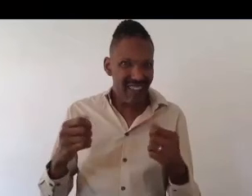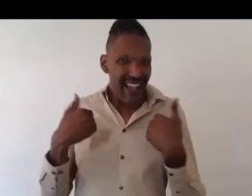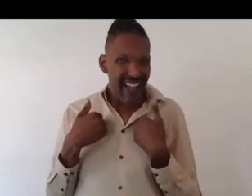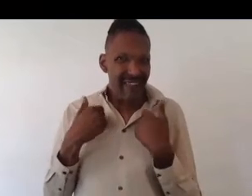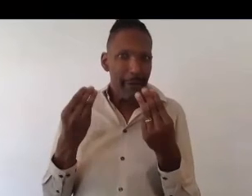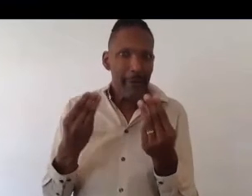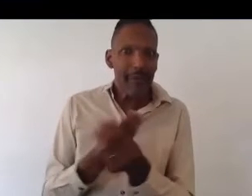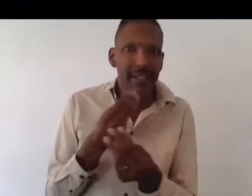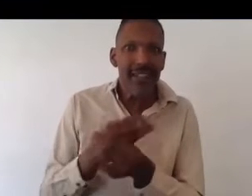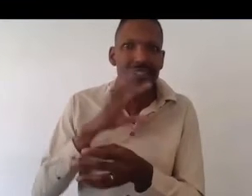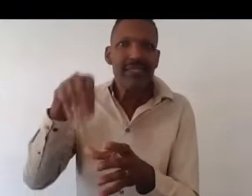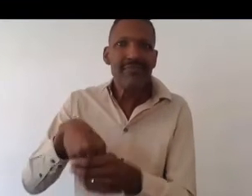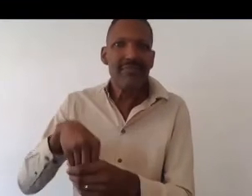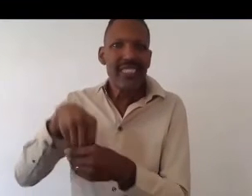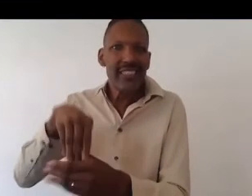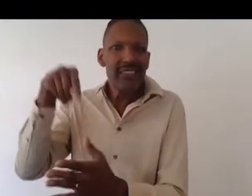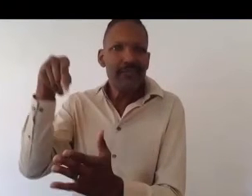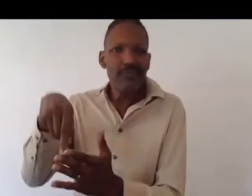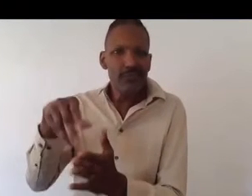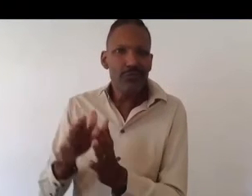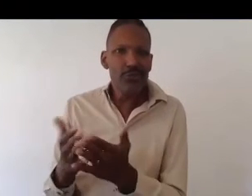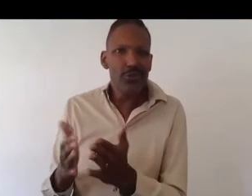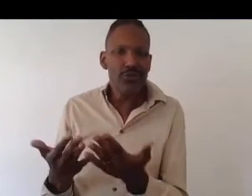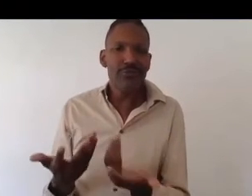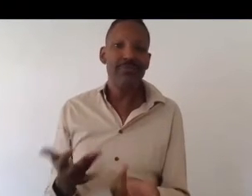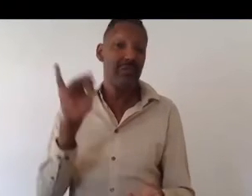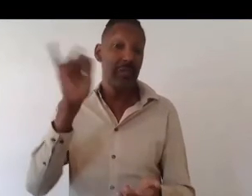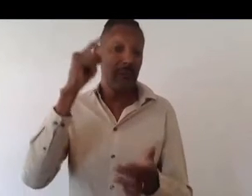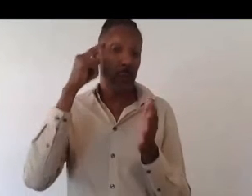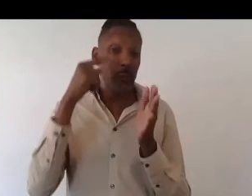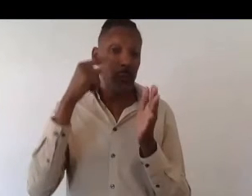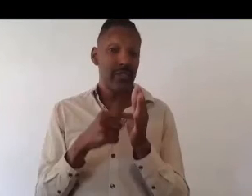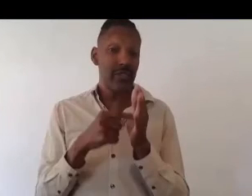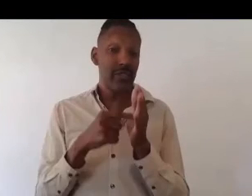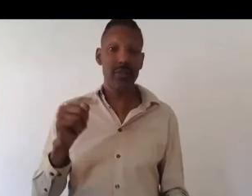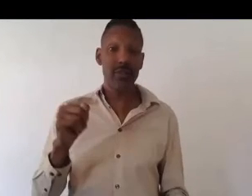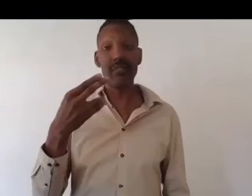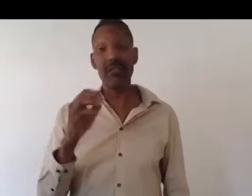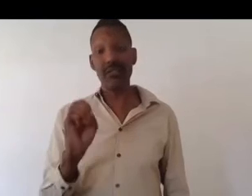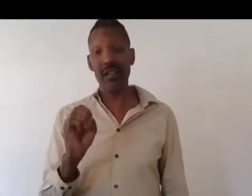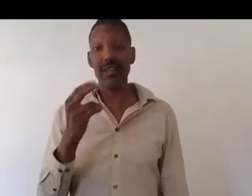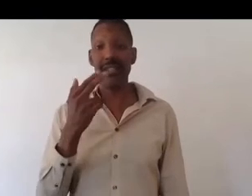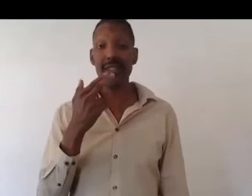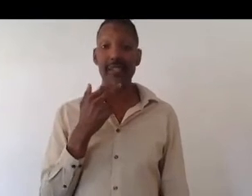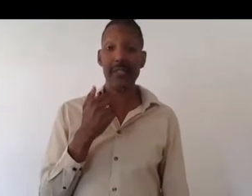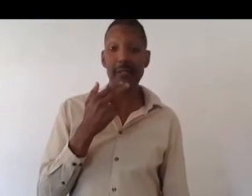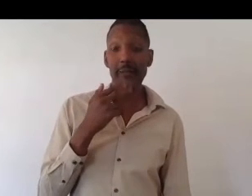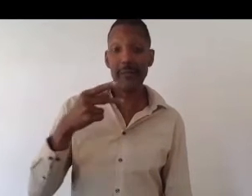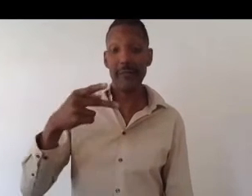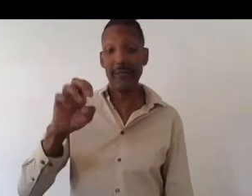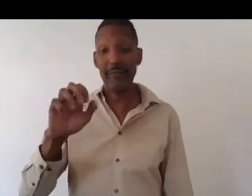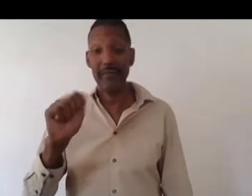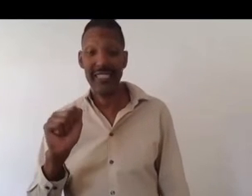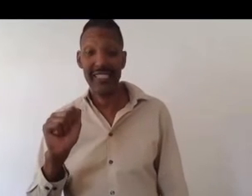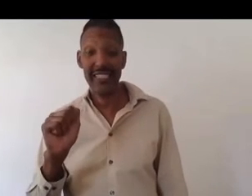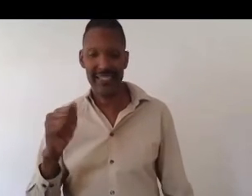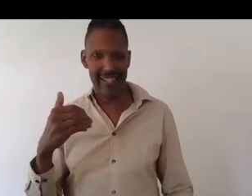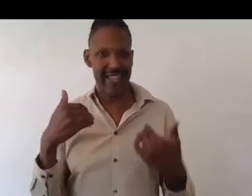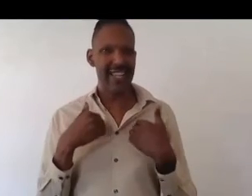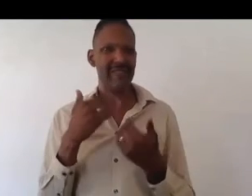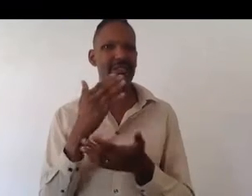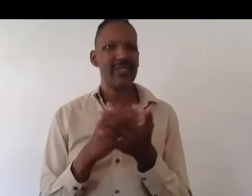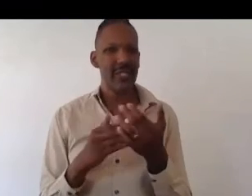do. So in The Little Pea We Love, we can talk about physical science and motion of the little pea flying through the air,